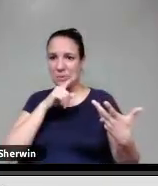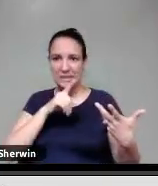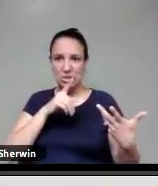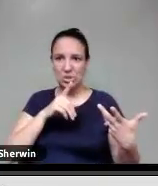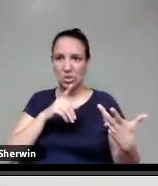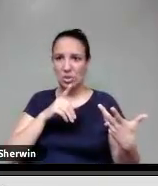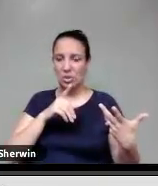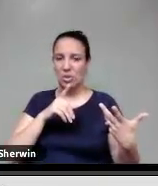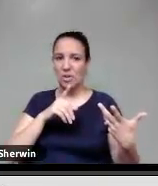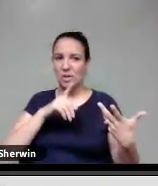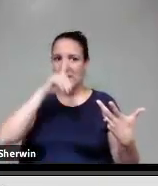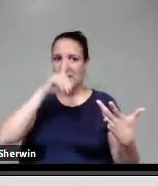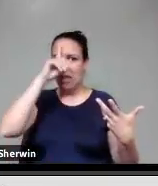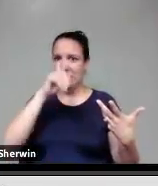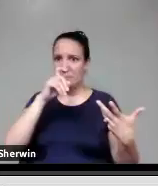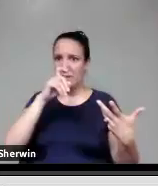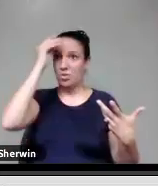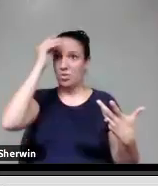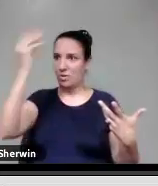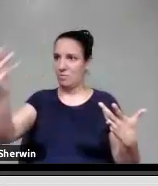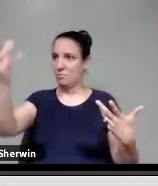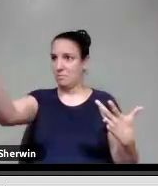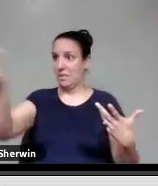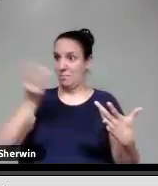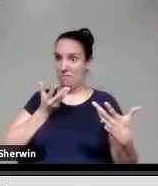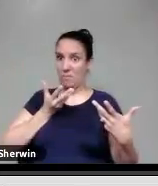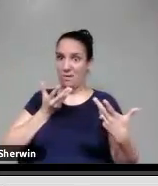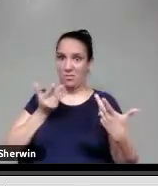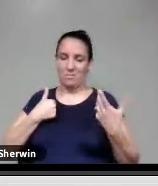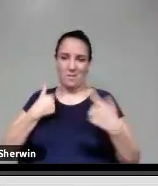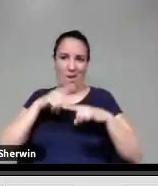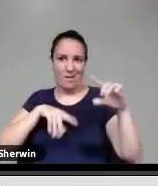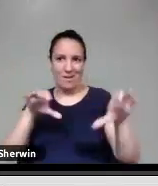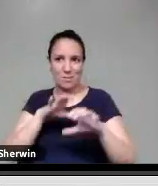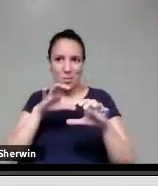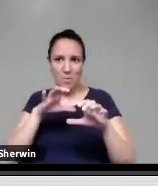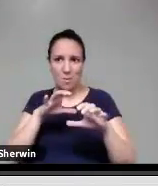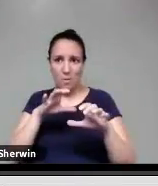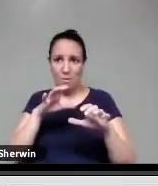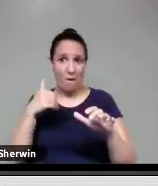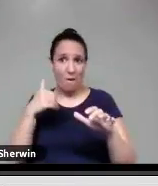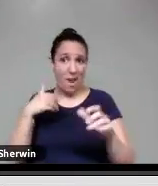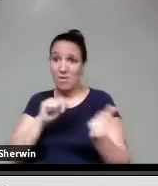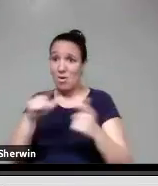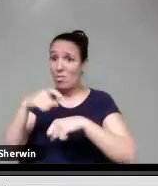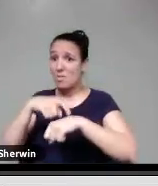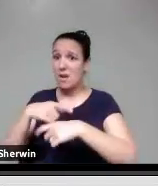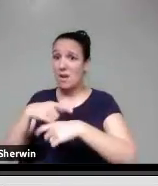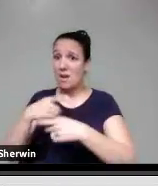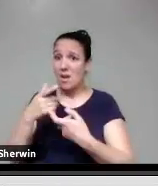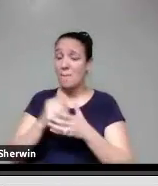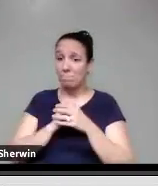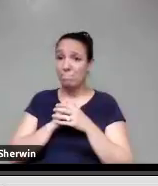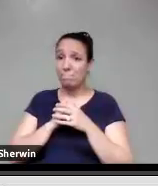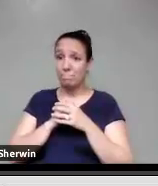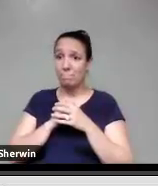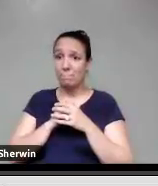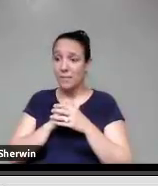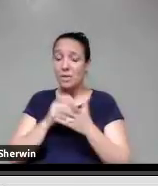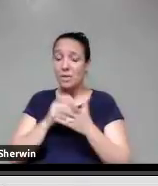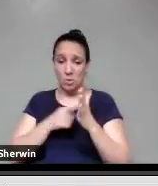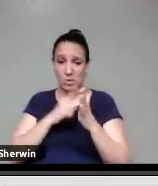is that we will get ideas of things we cannot do. I get things like that. People will say, I think we should do this, and it doesn't